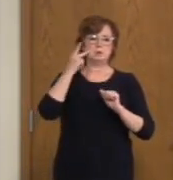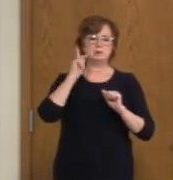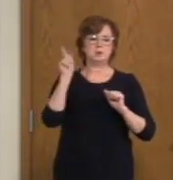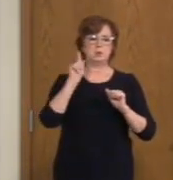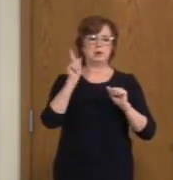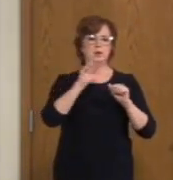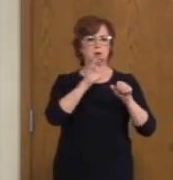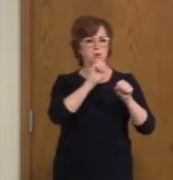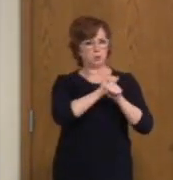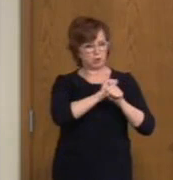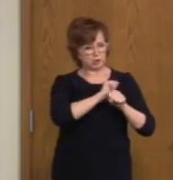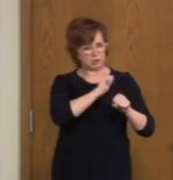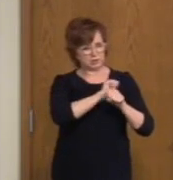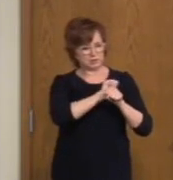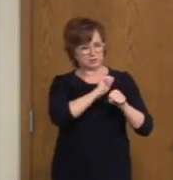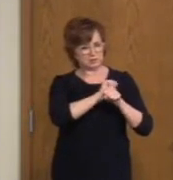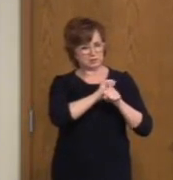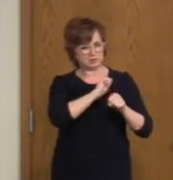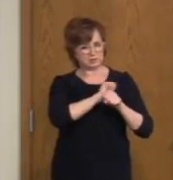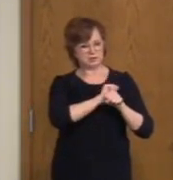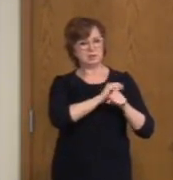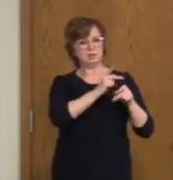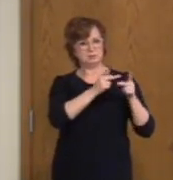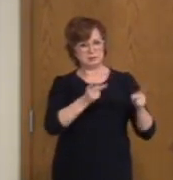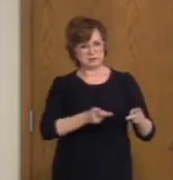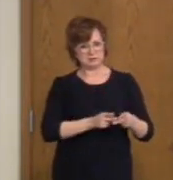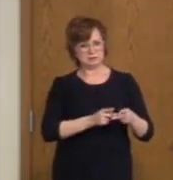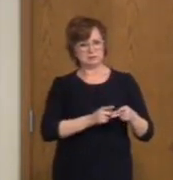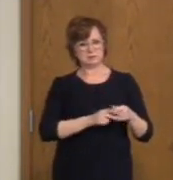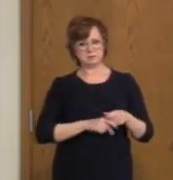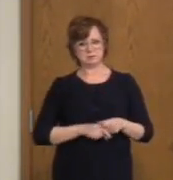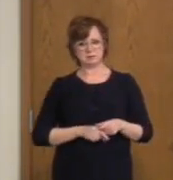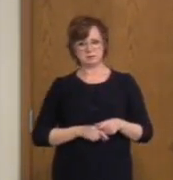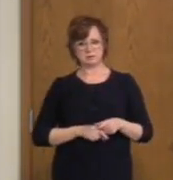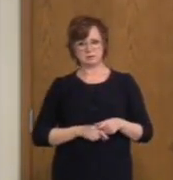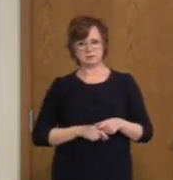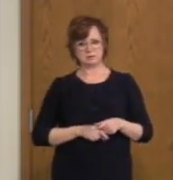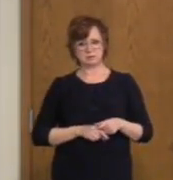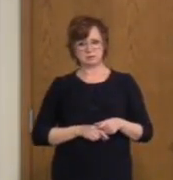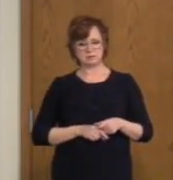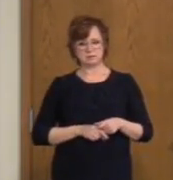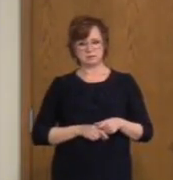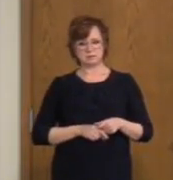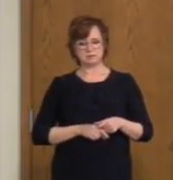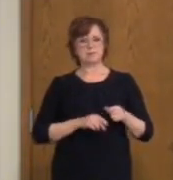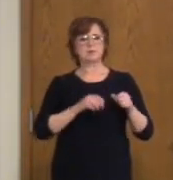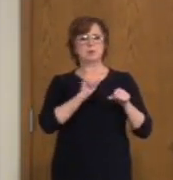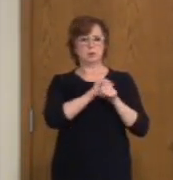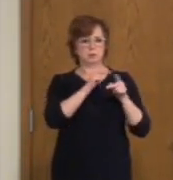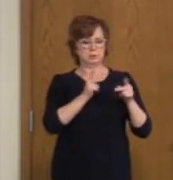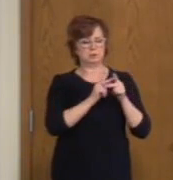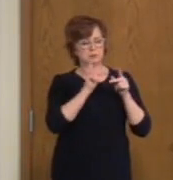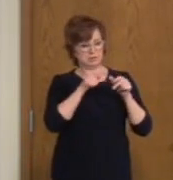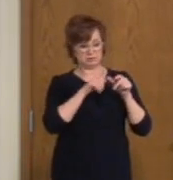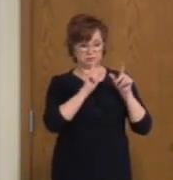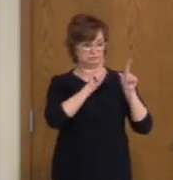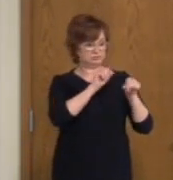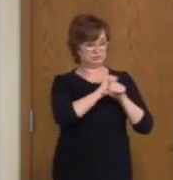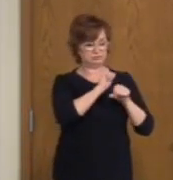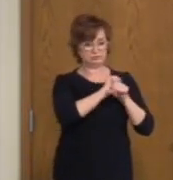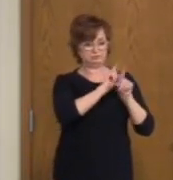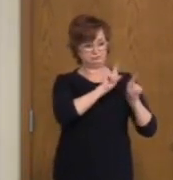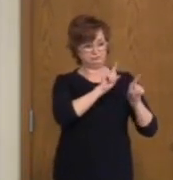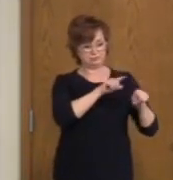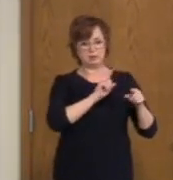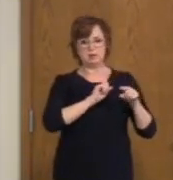have to be at essential workplaces, that even when orders are in place, those workplaces have to continue. But also in our